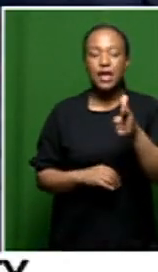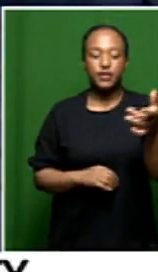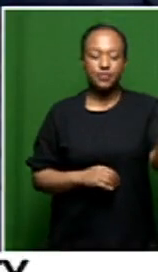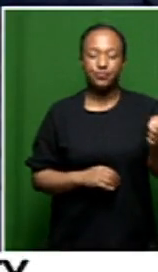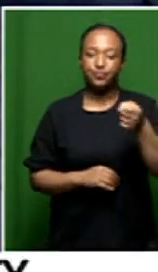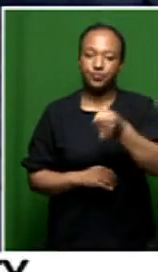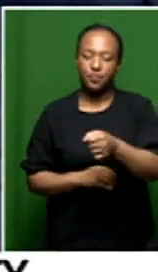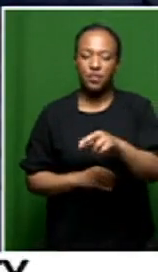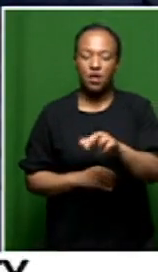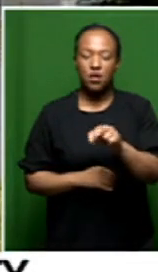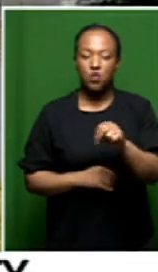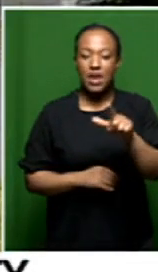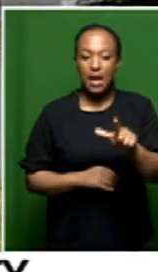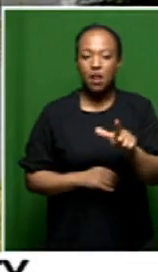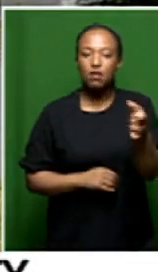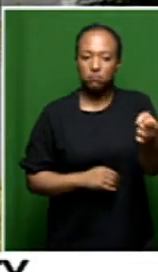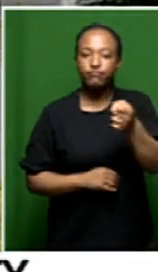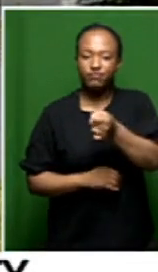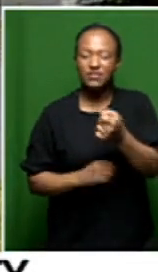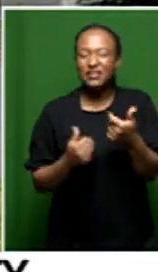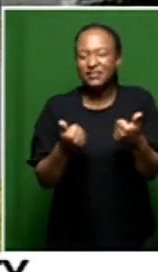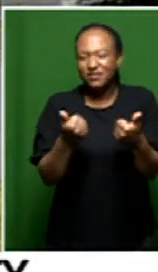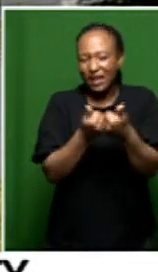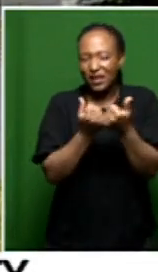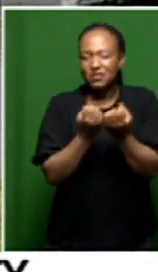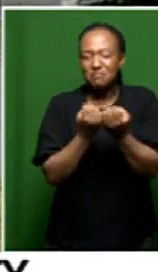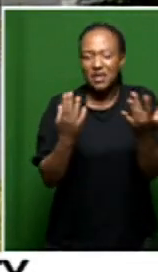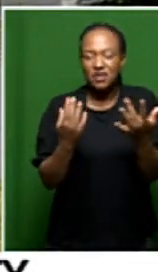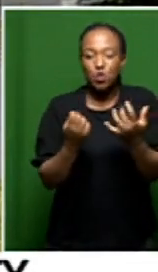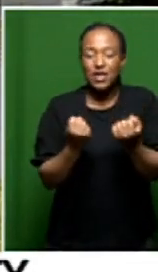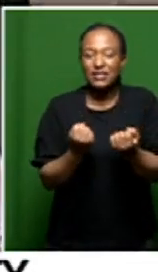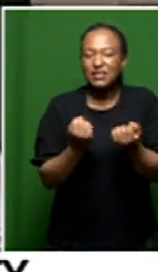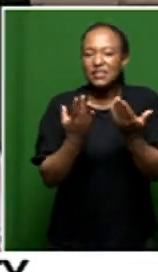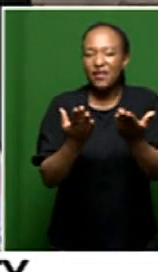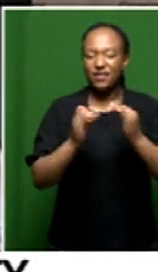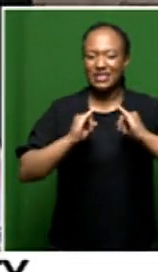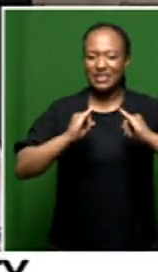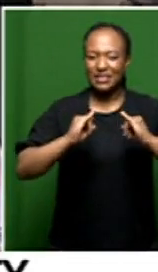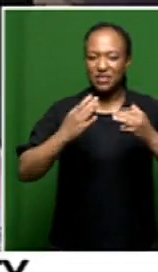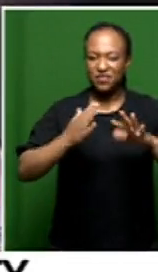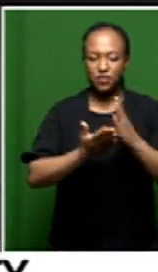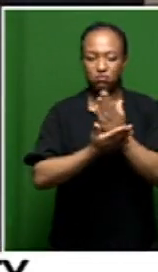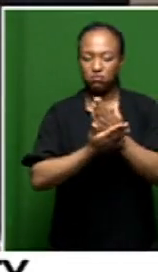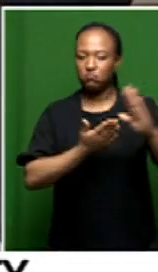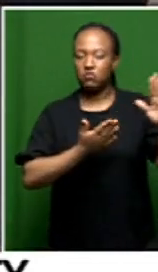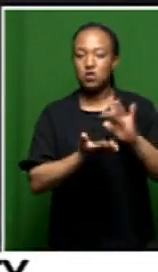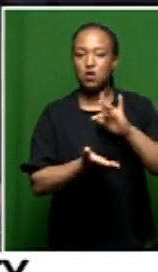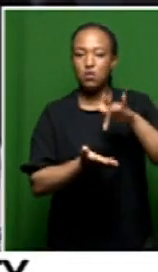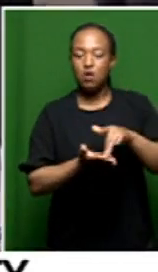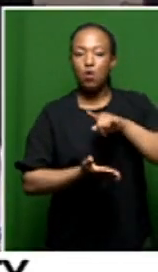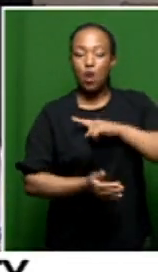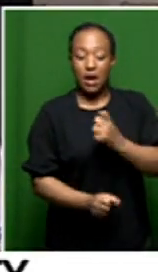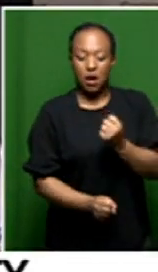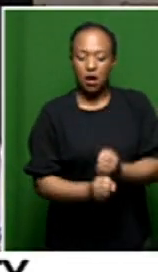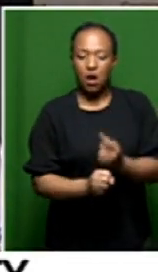also faced a slew of challenges, including many complaints over poor service delivery. He was removed from his position after the